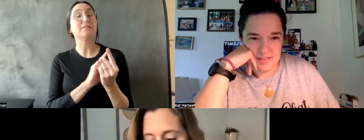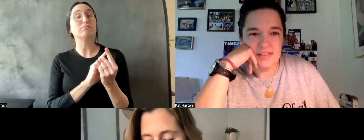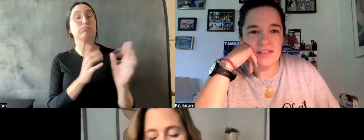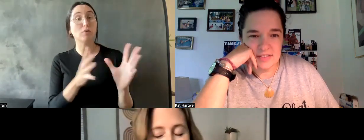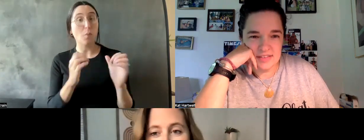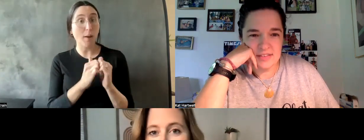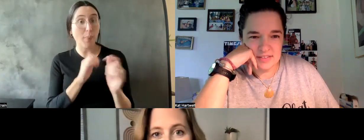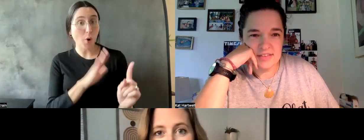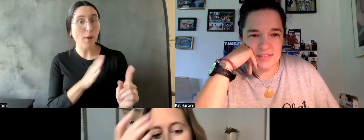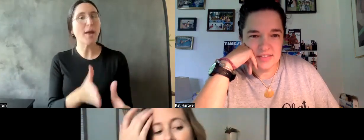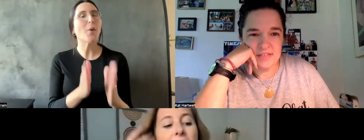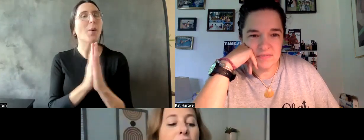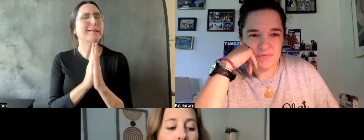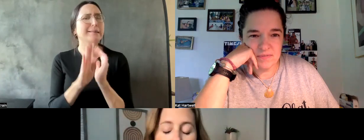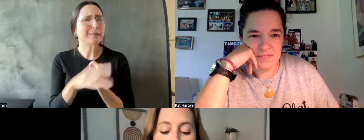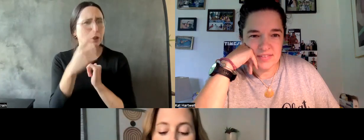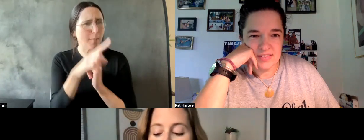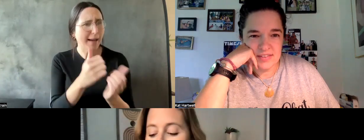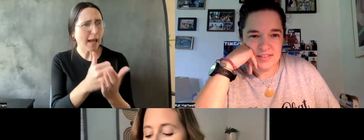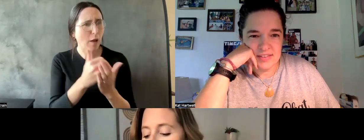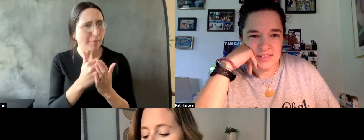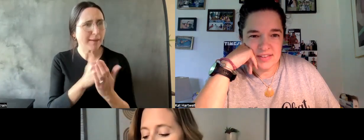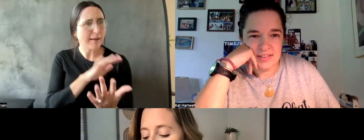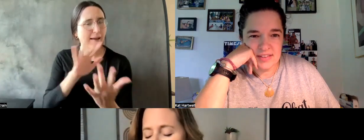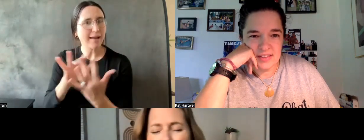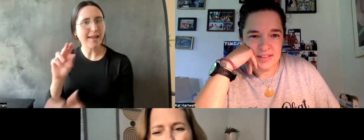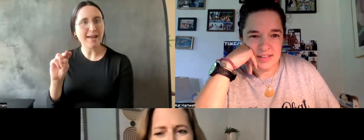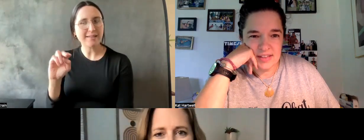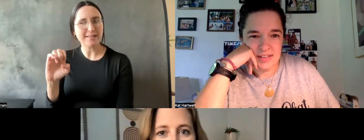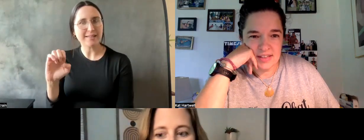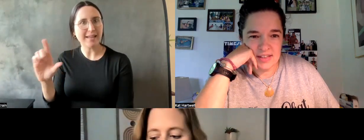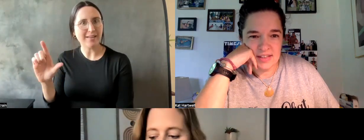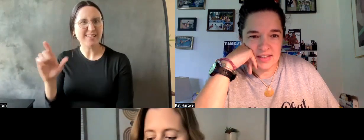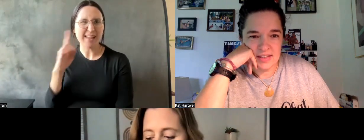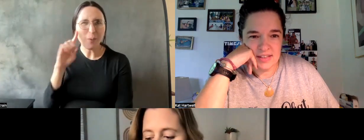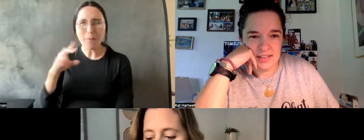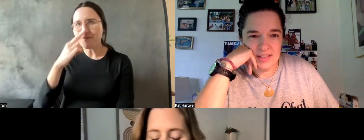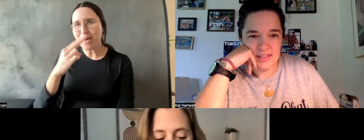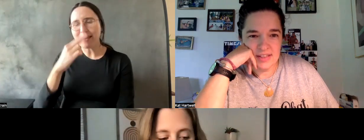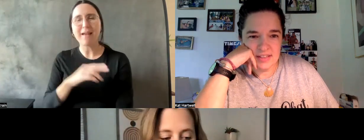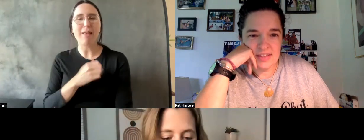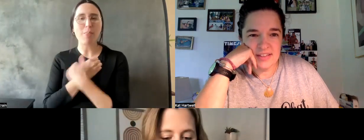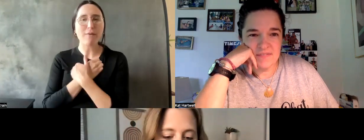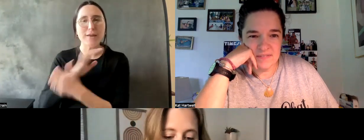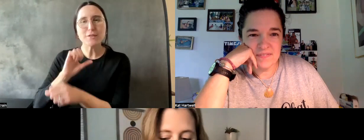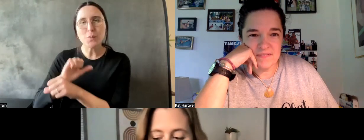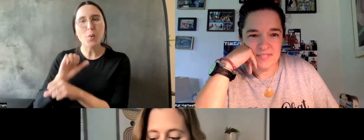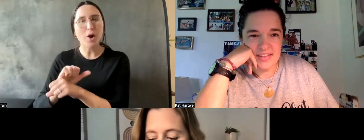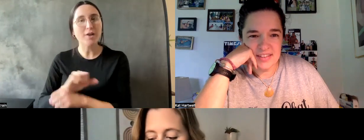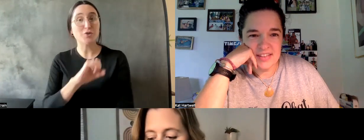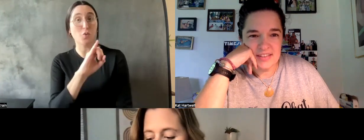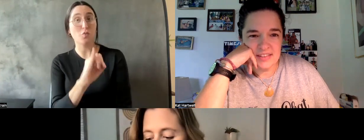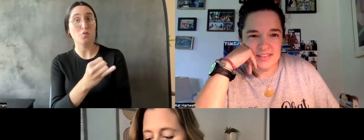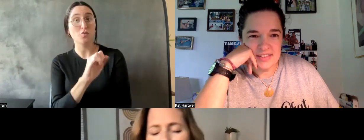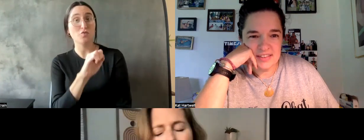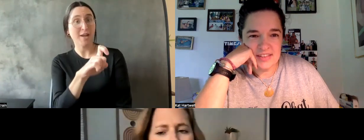the podcast. He's so funny and, I love his work. And so she goes, oh yeah, sure. I'll reach out to him. And so she texted